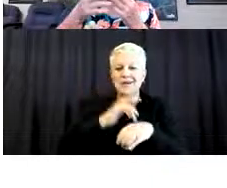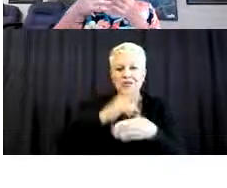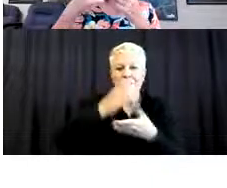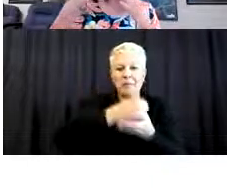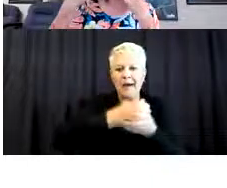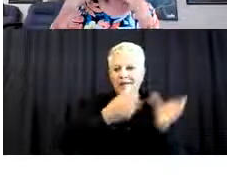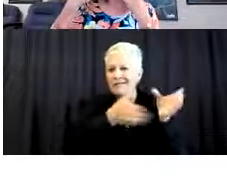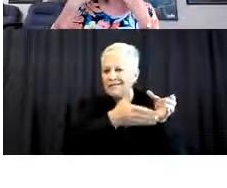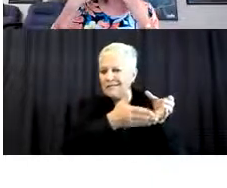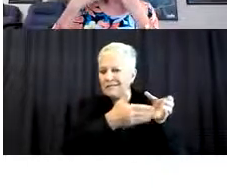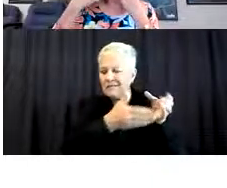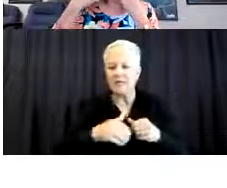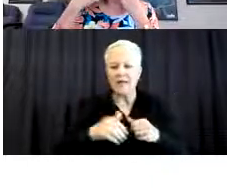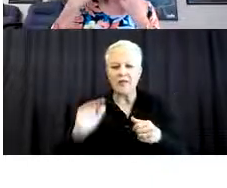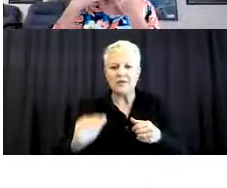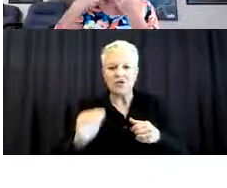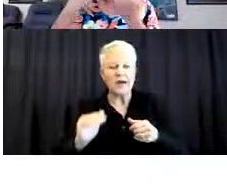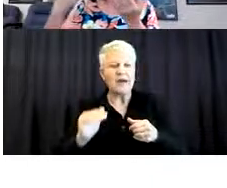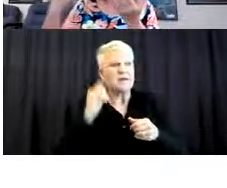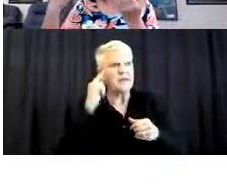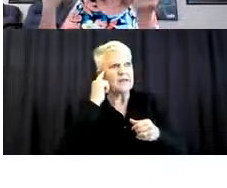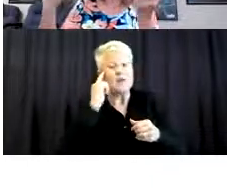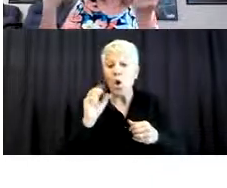things where a child starts to equate,